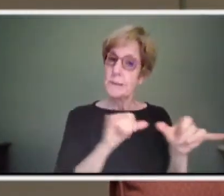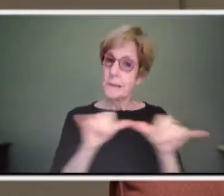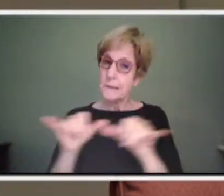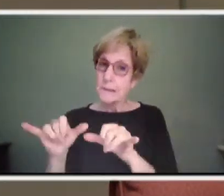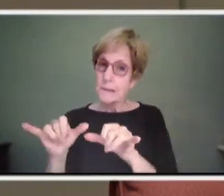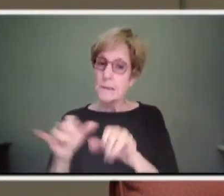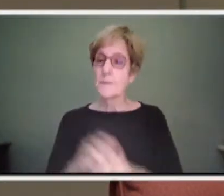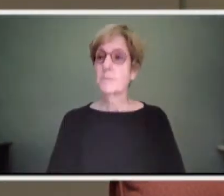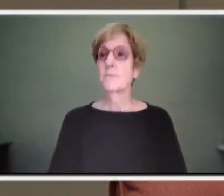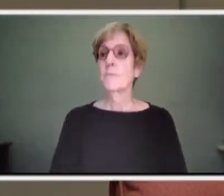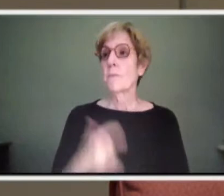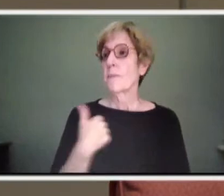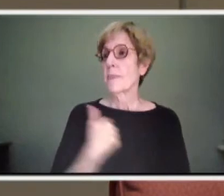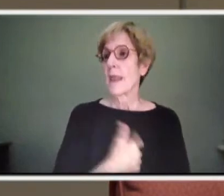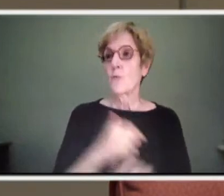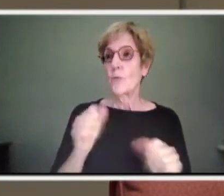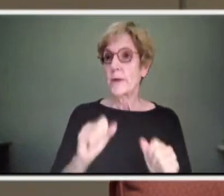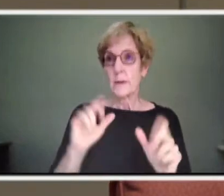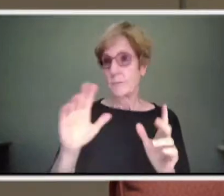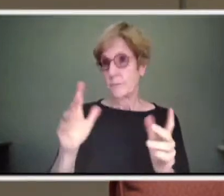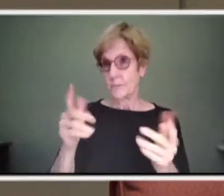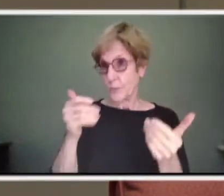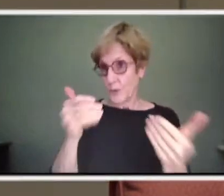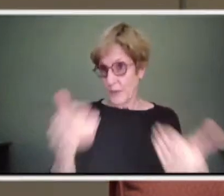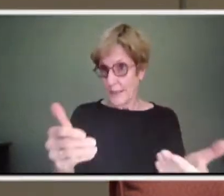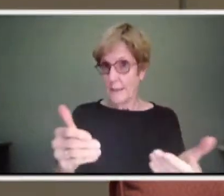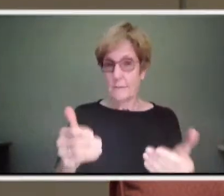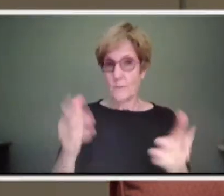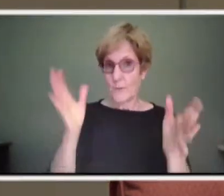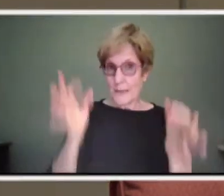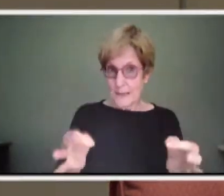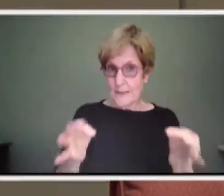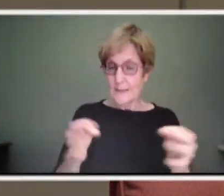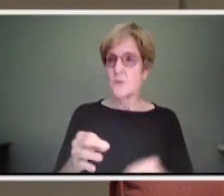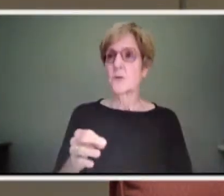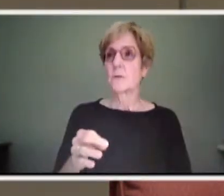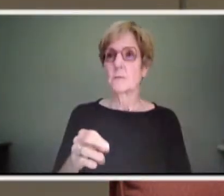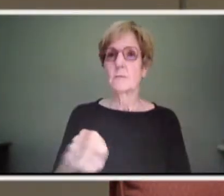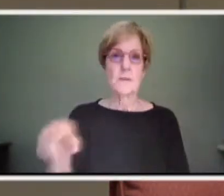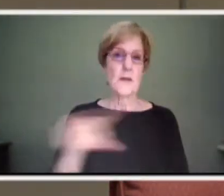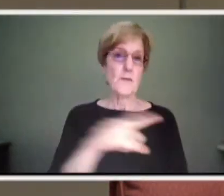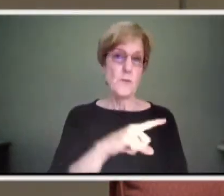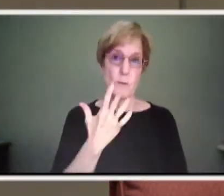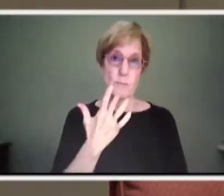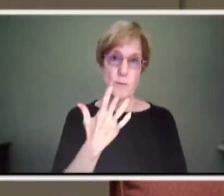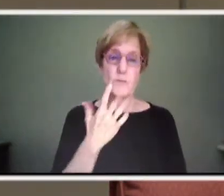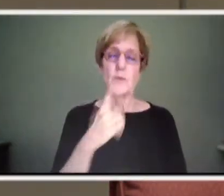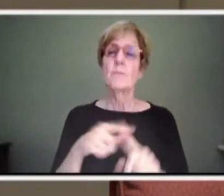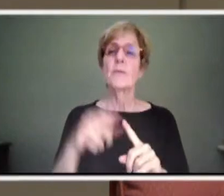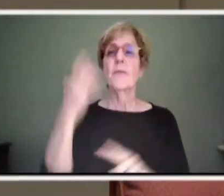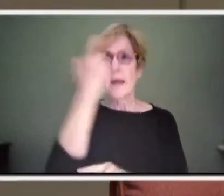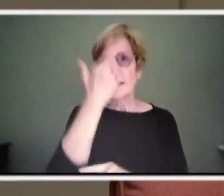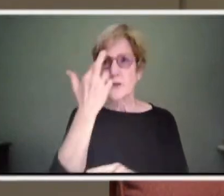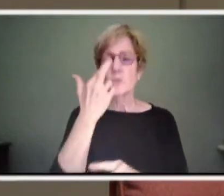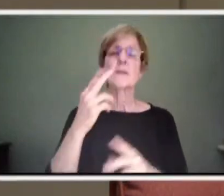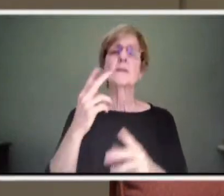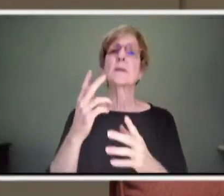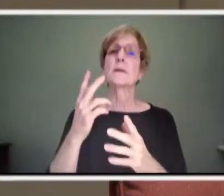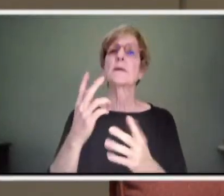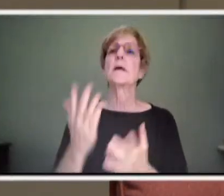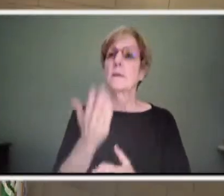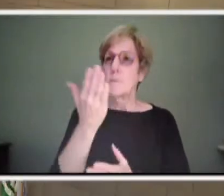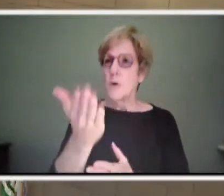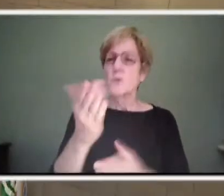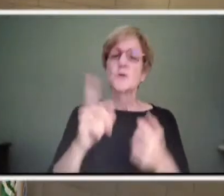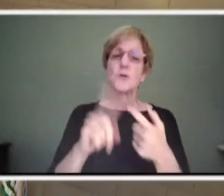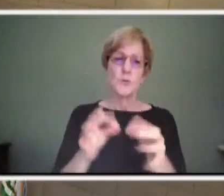can certainly proceed with the decision if council prefers, but that was why that motion was to defer. Ms.